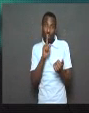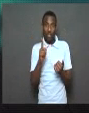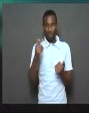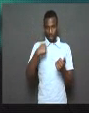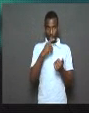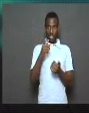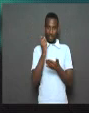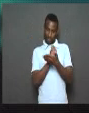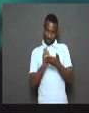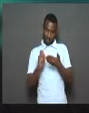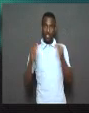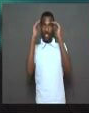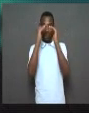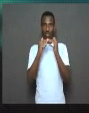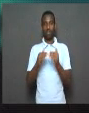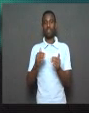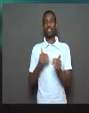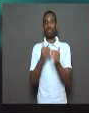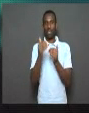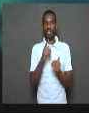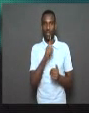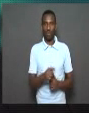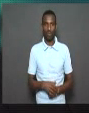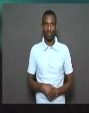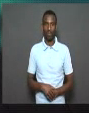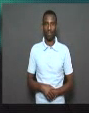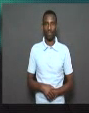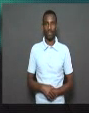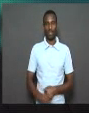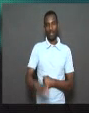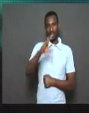the equation as follows.